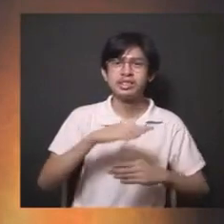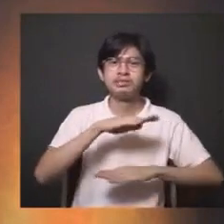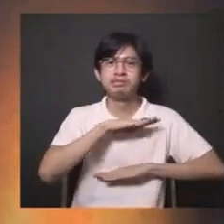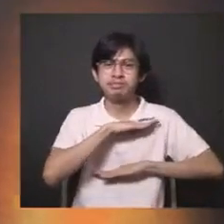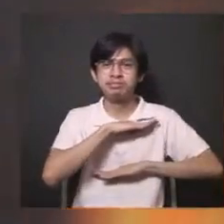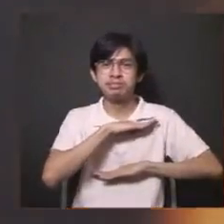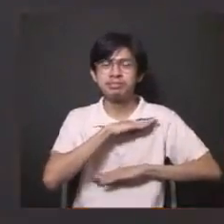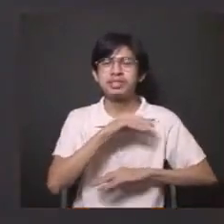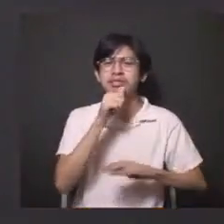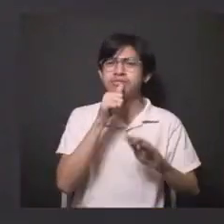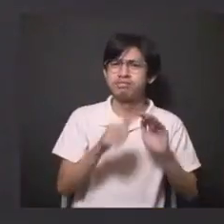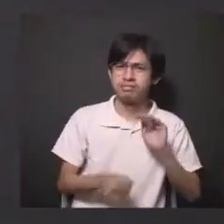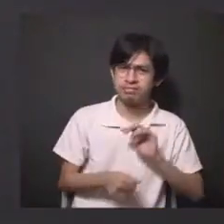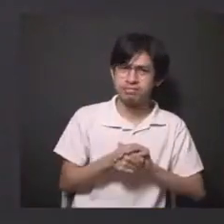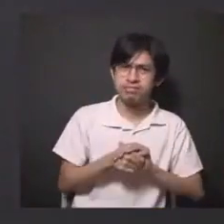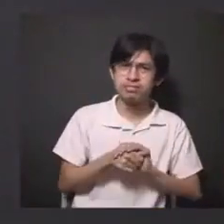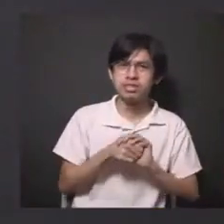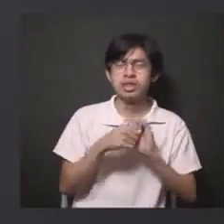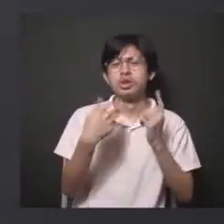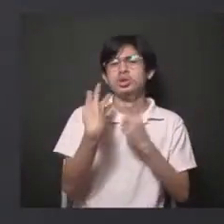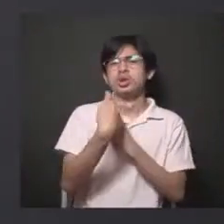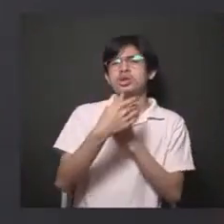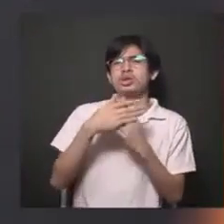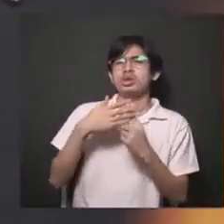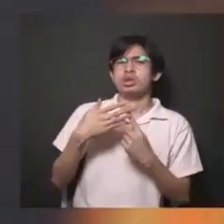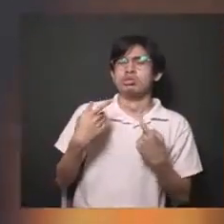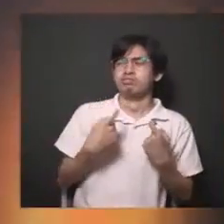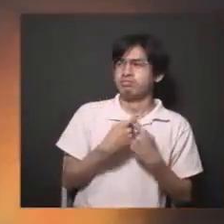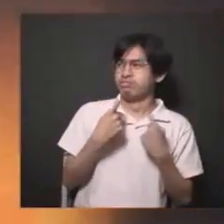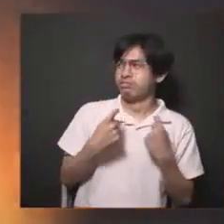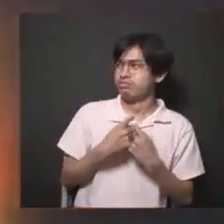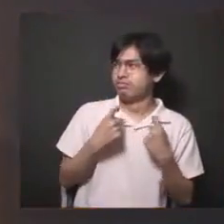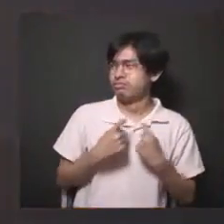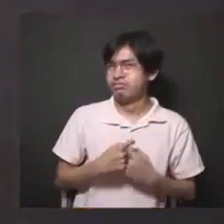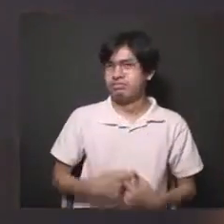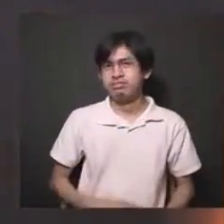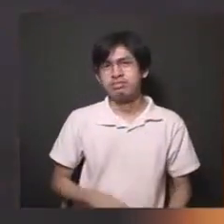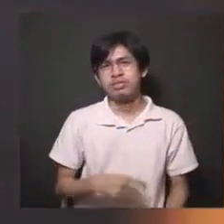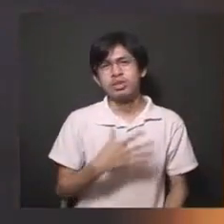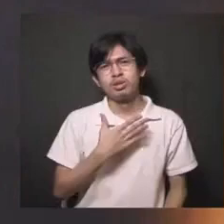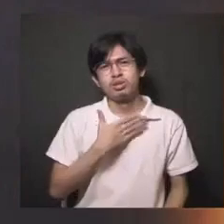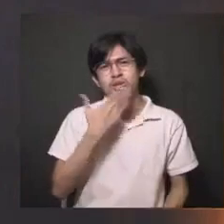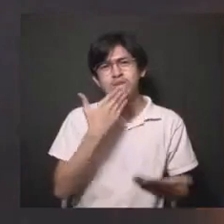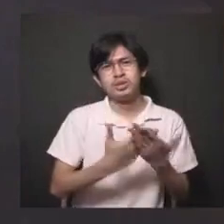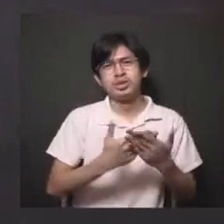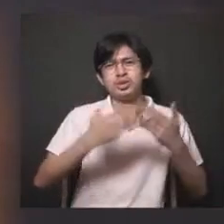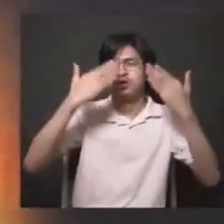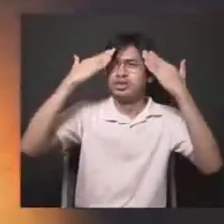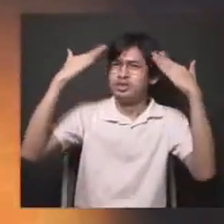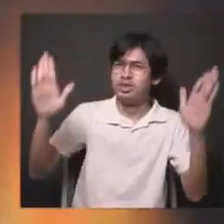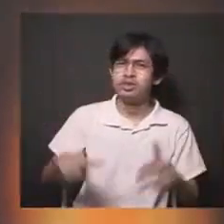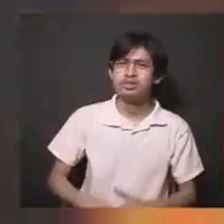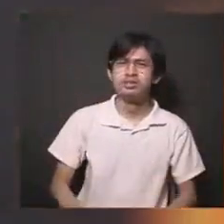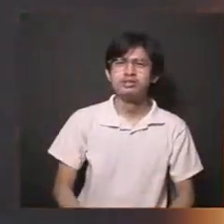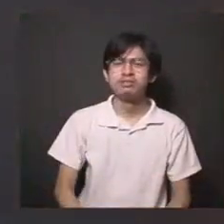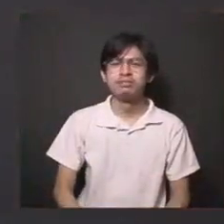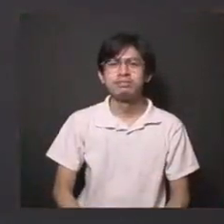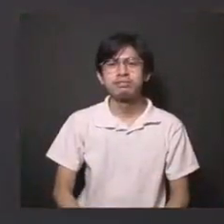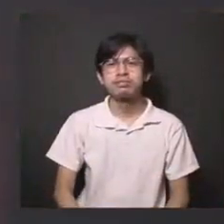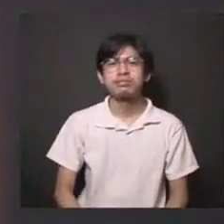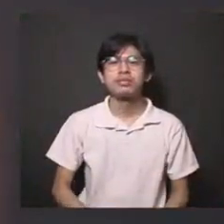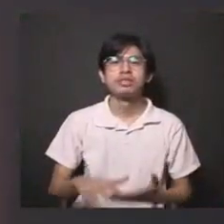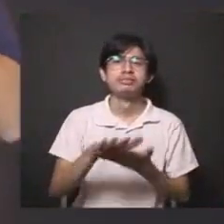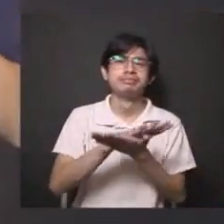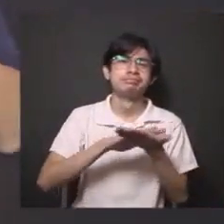good, you can no longer tell the difference between what's good and what's bad. It gets mixed up in your